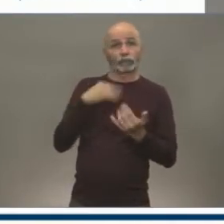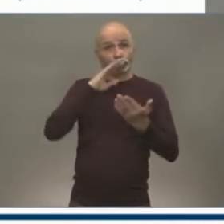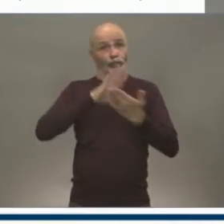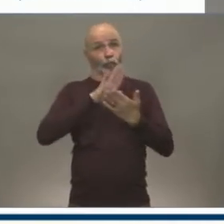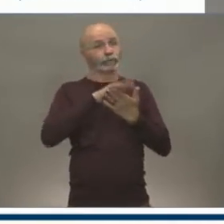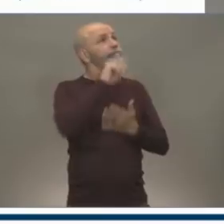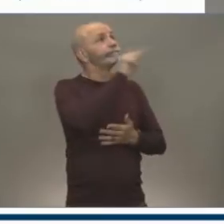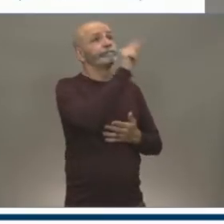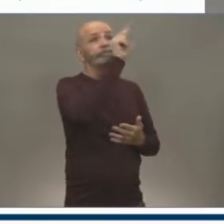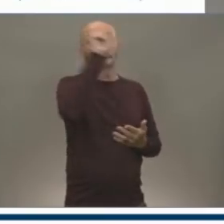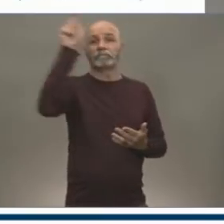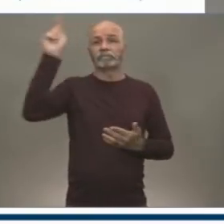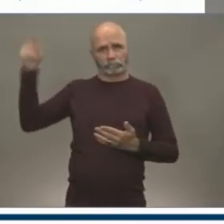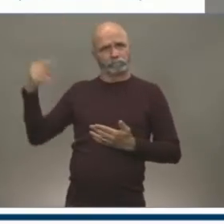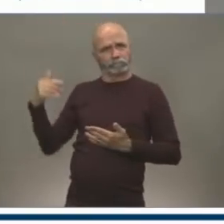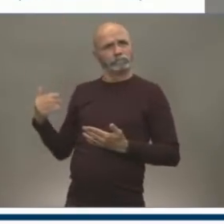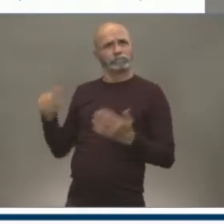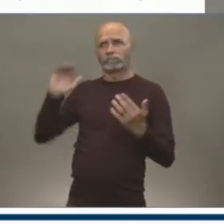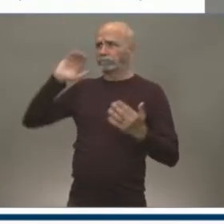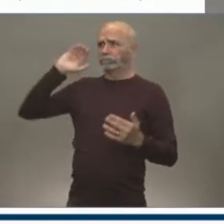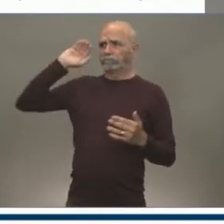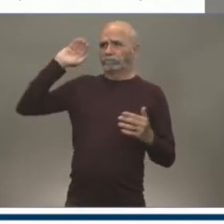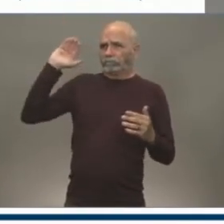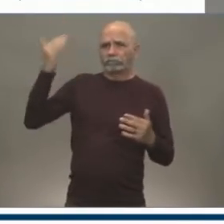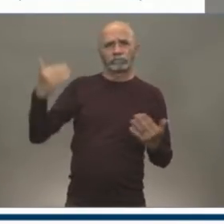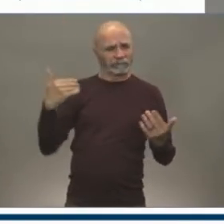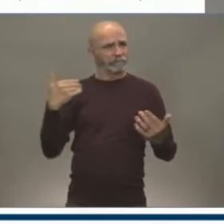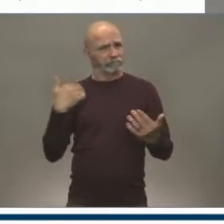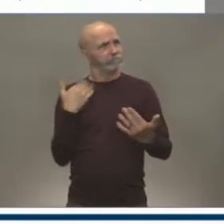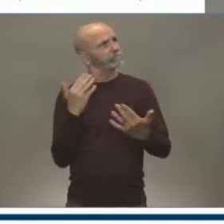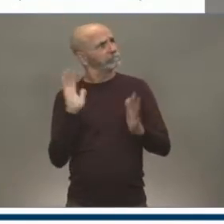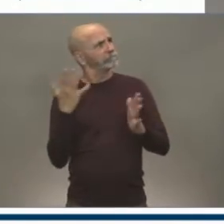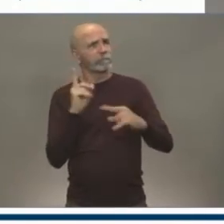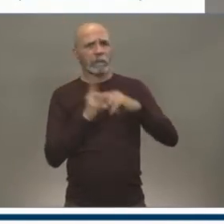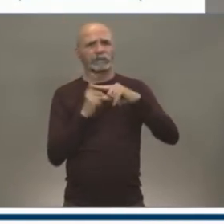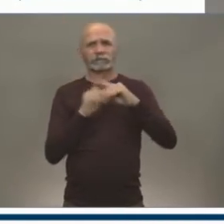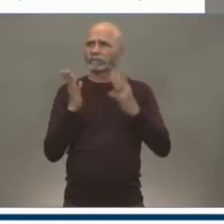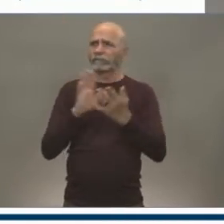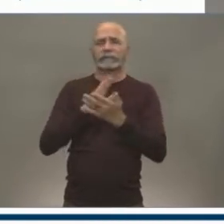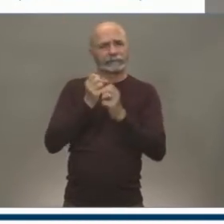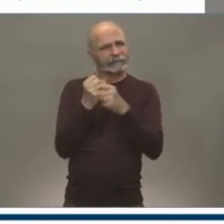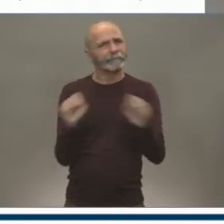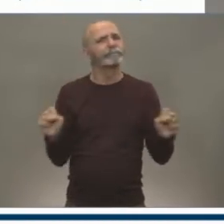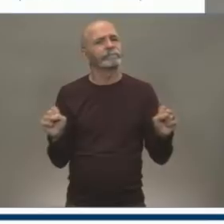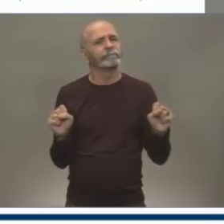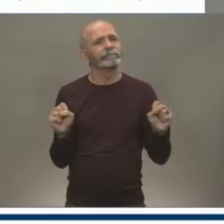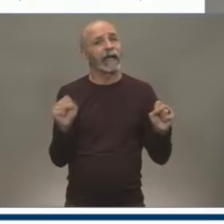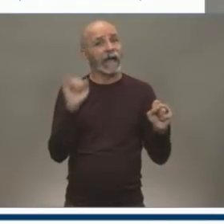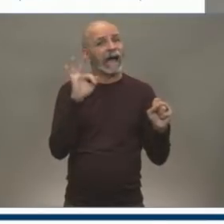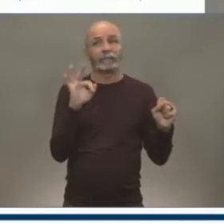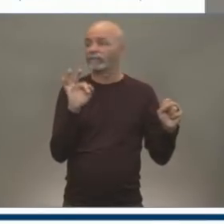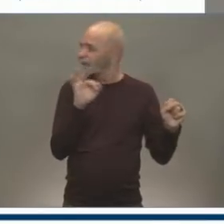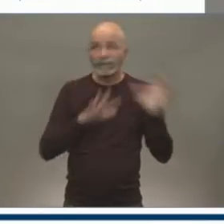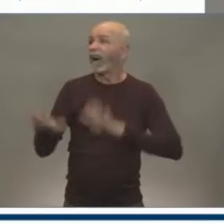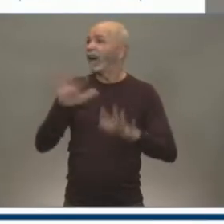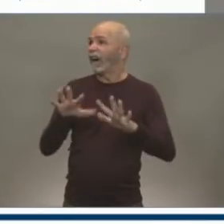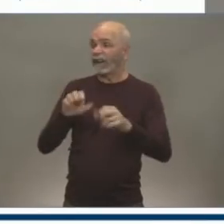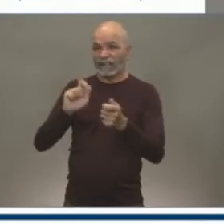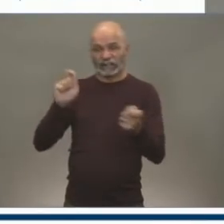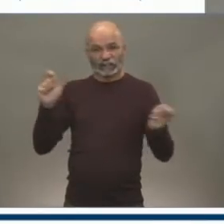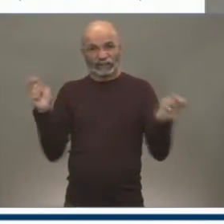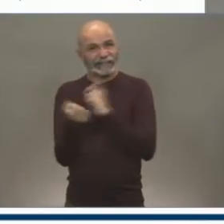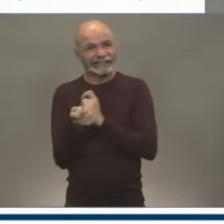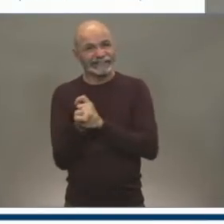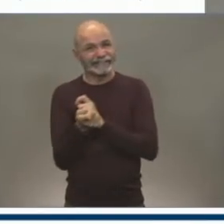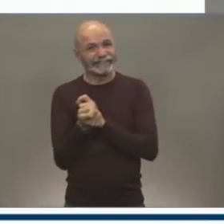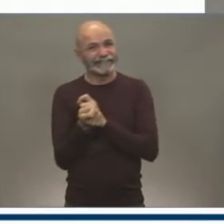shows that our schools remain safe. If things change, then we have the ability to shift to go into the blended learning or full learning from